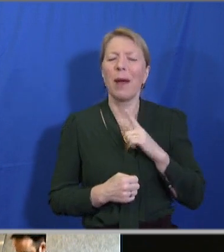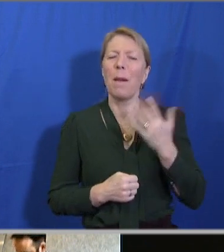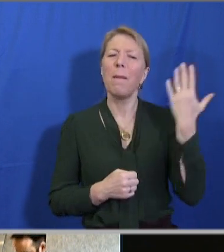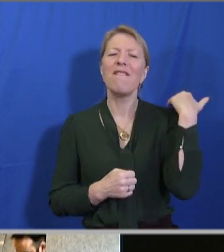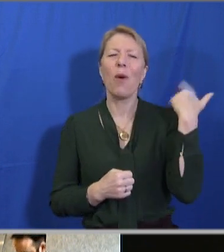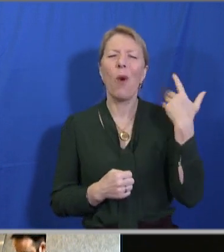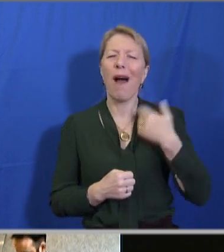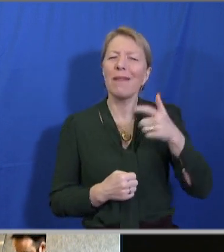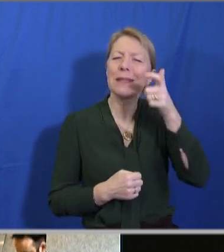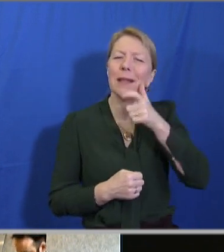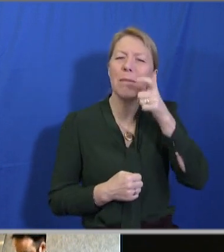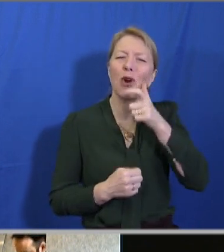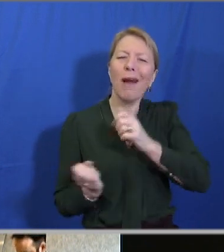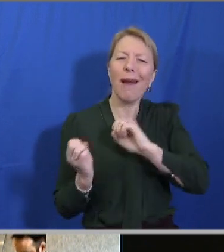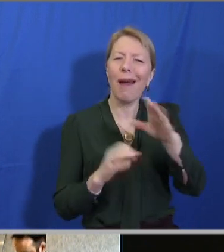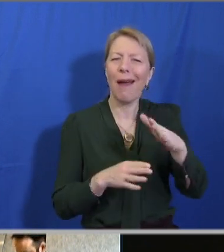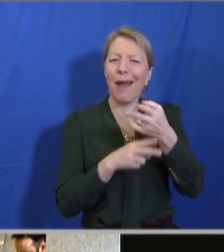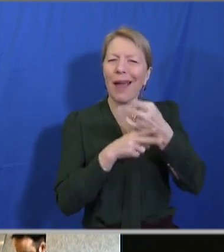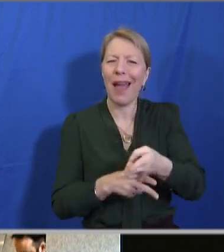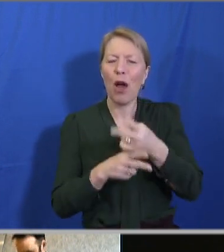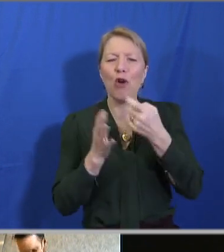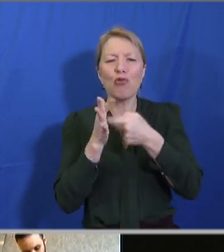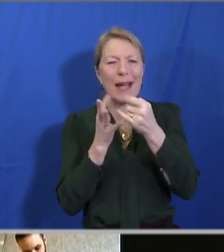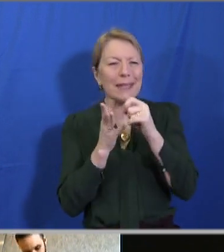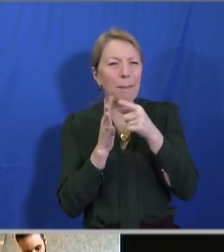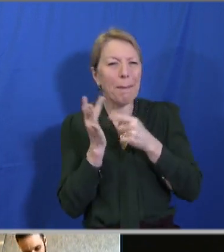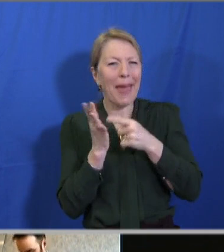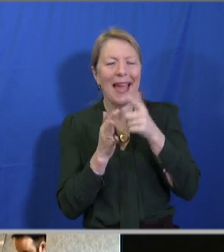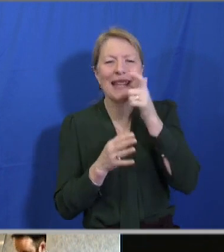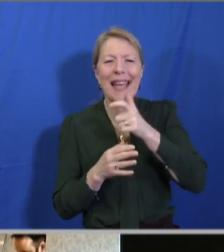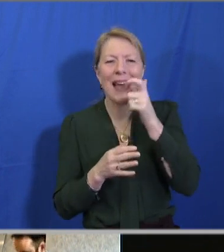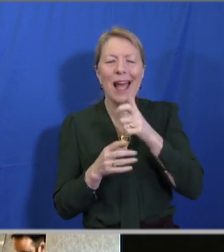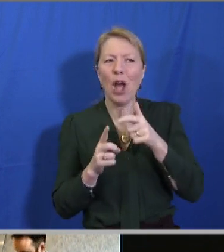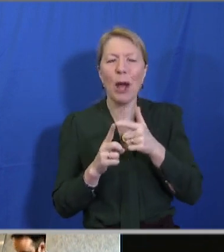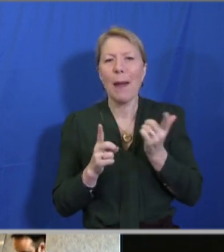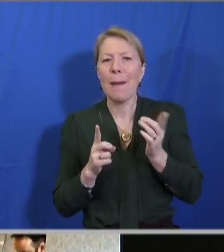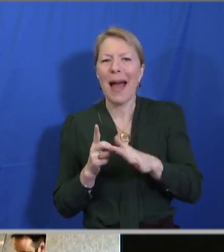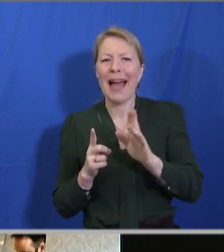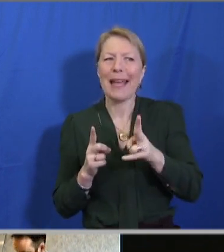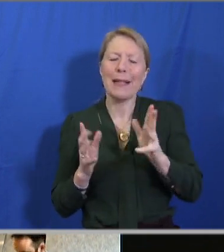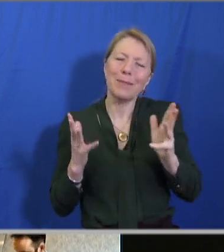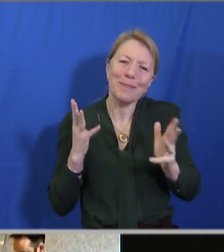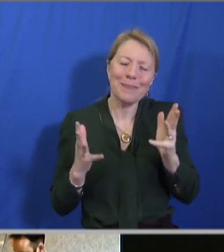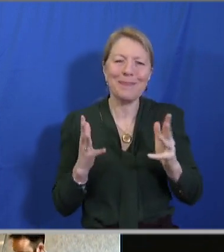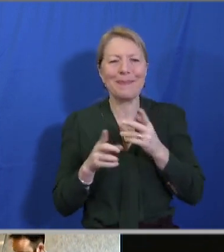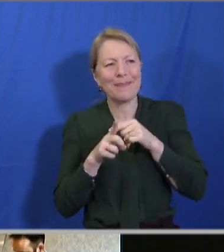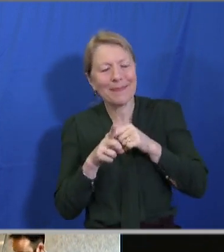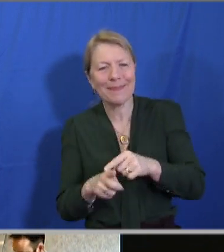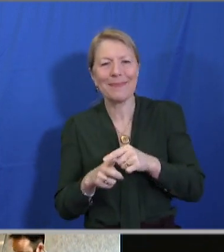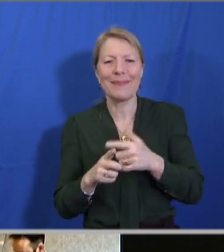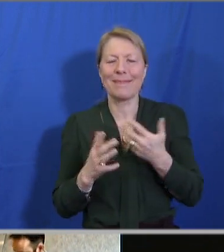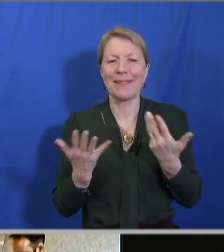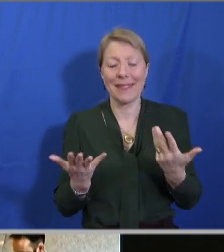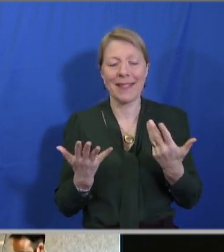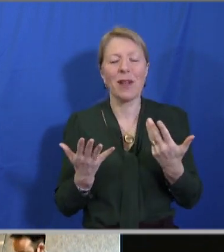setting presents a varied level of risk. However, it's recognised that partial service delivery is impacting the physical and